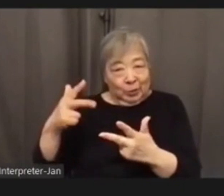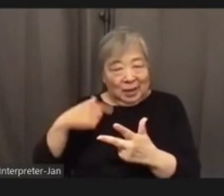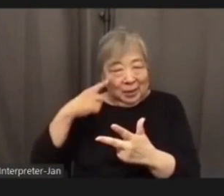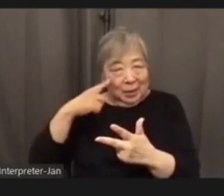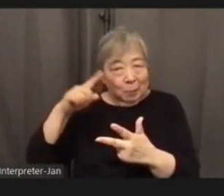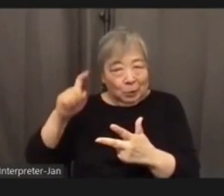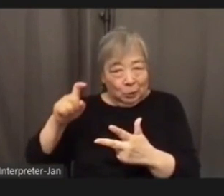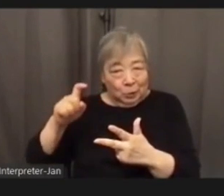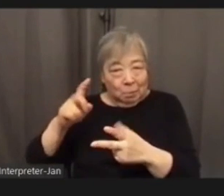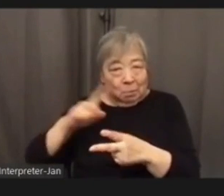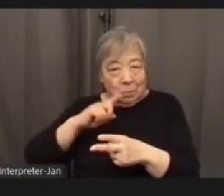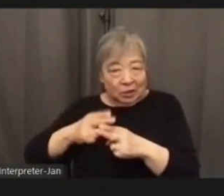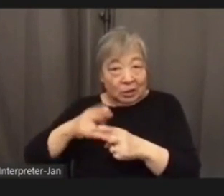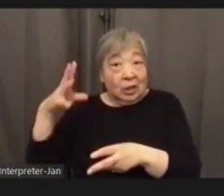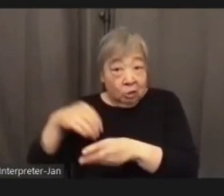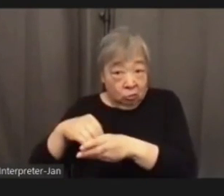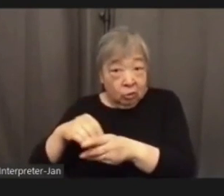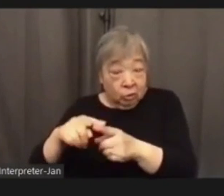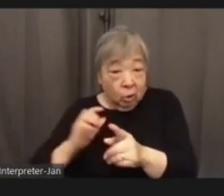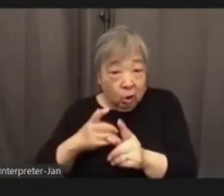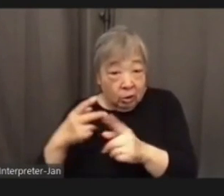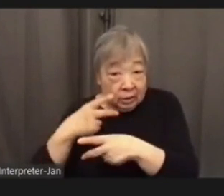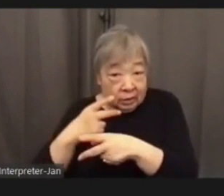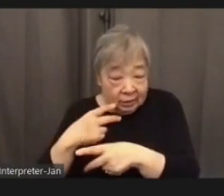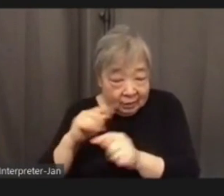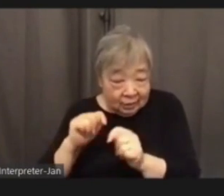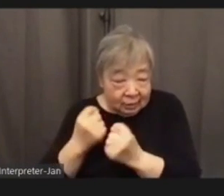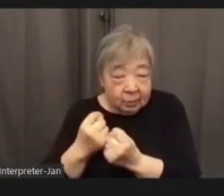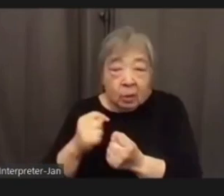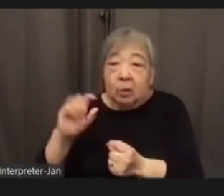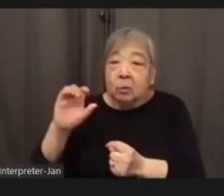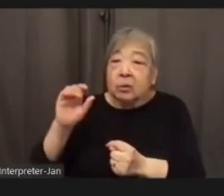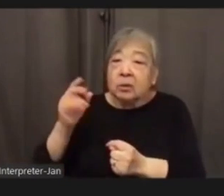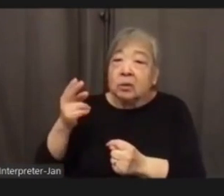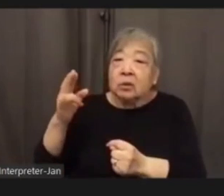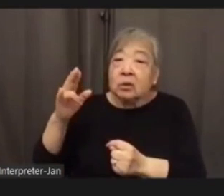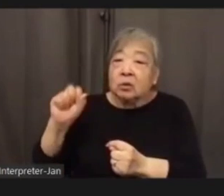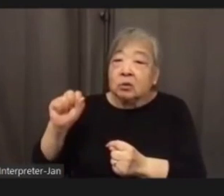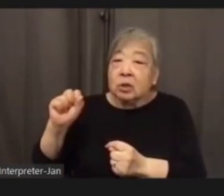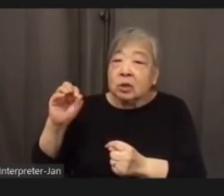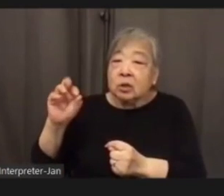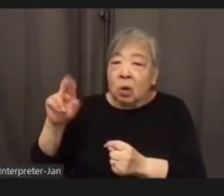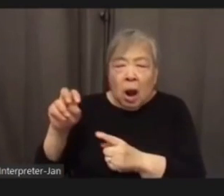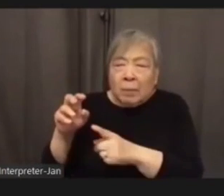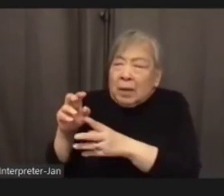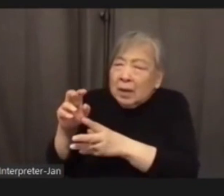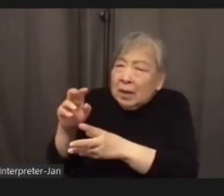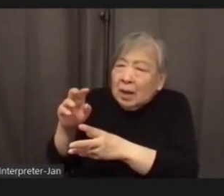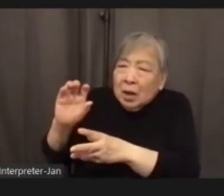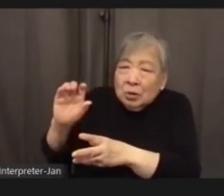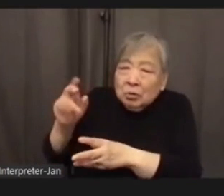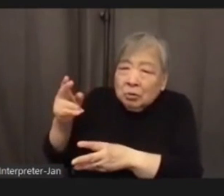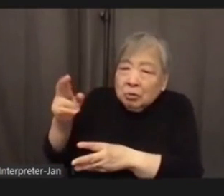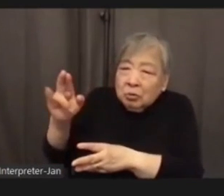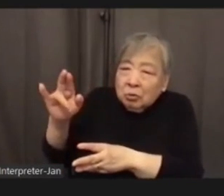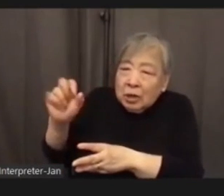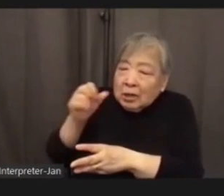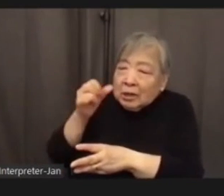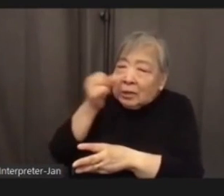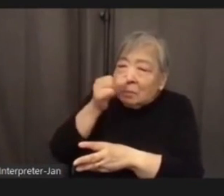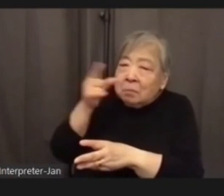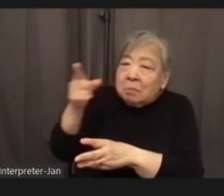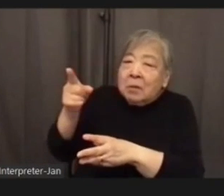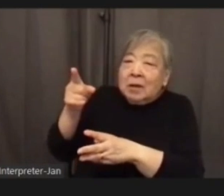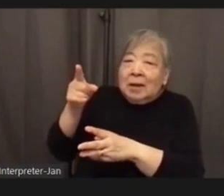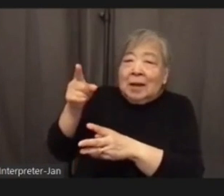was integral to our production team was Chris Sorum. And the Nest, oh my God, Chris was the additional